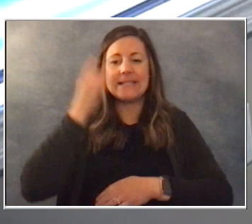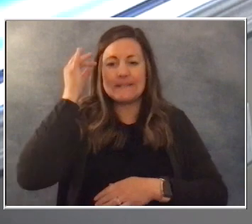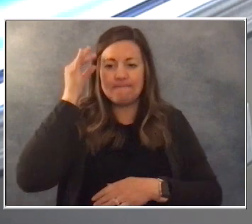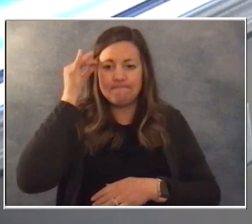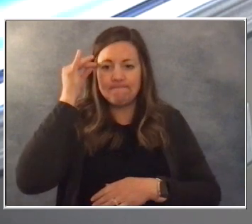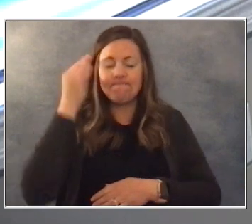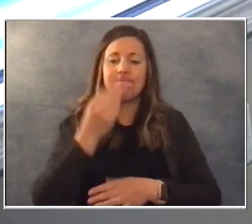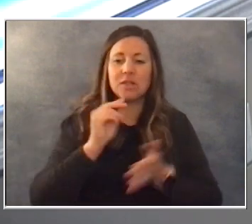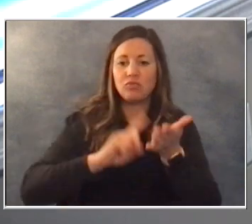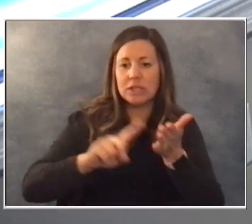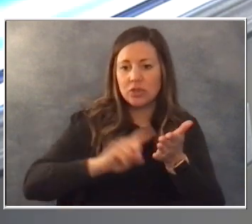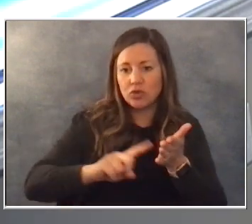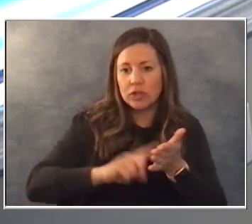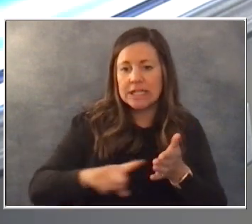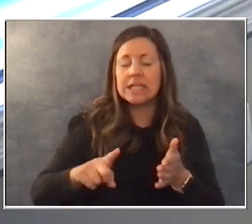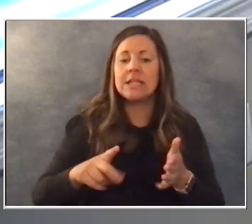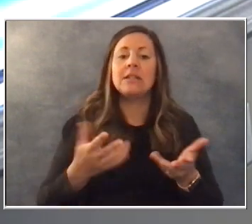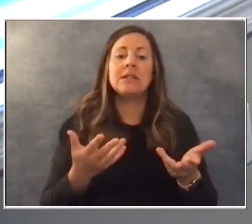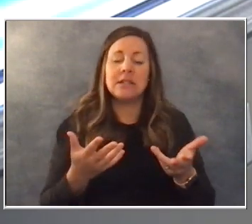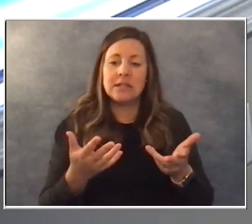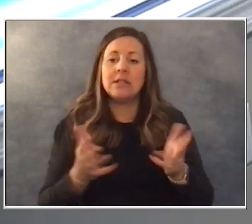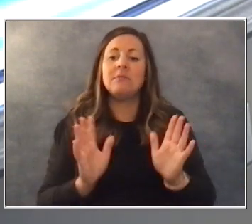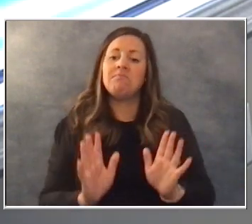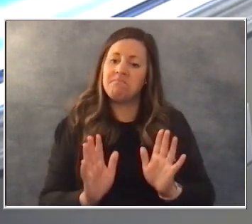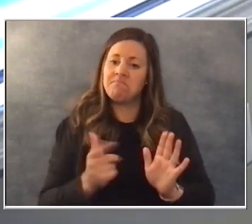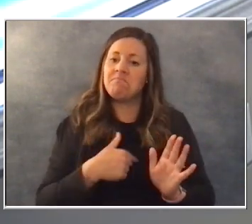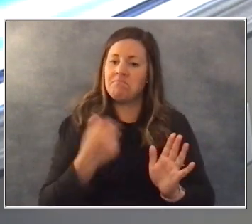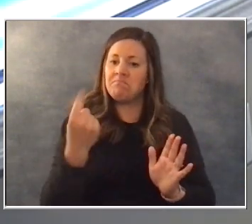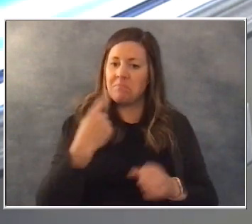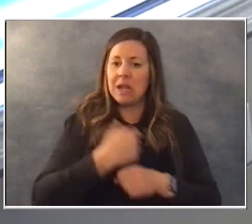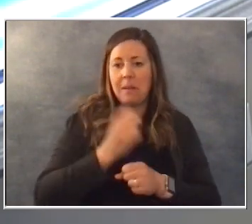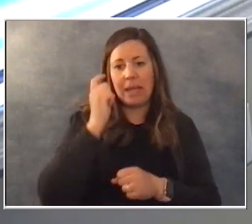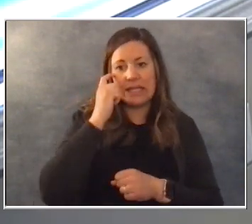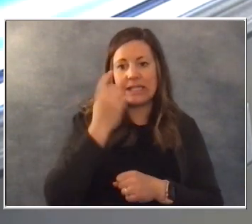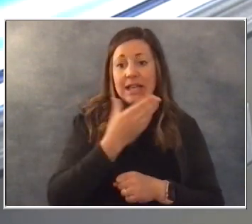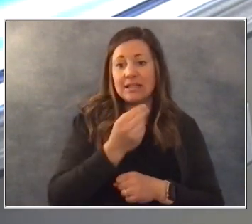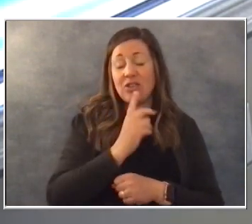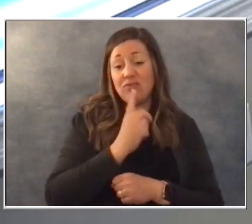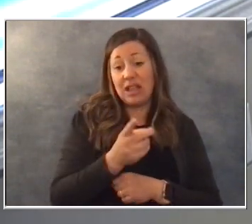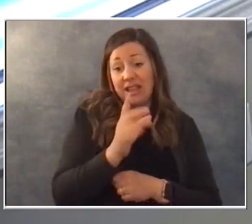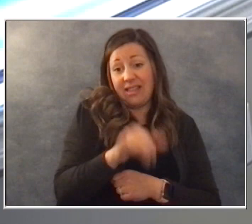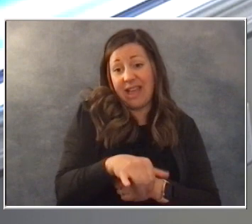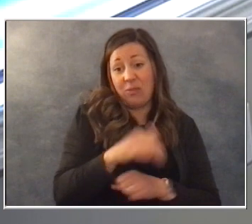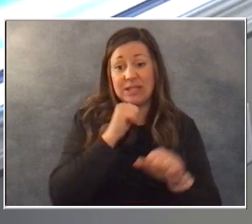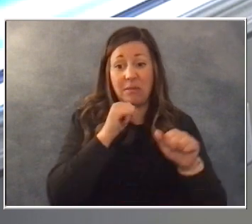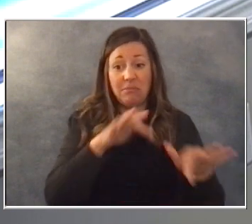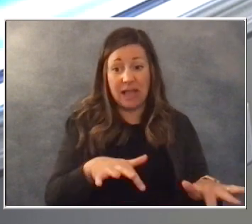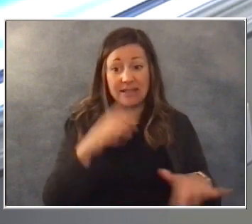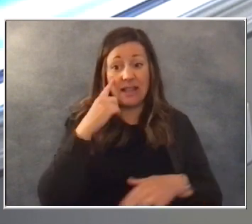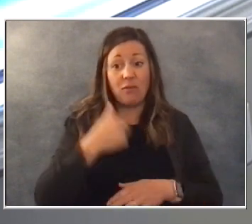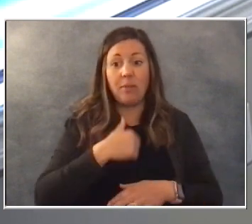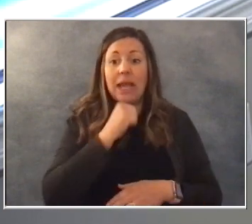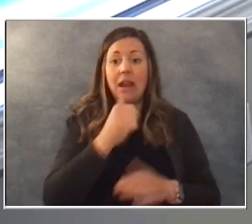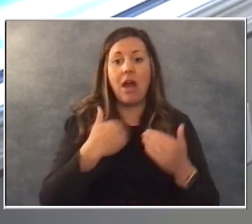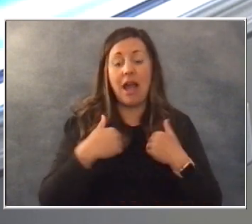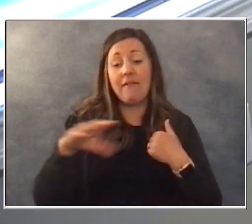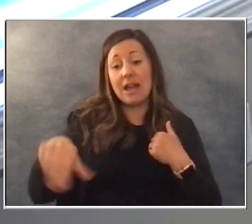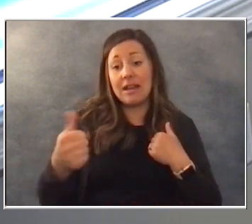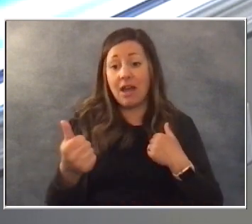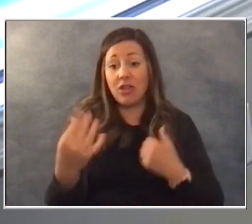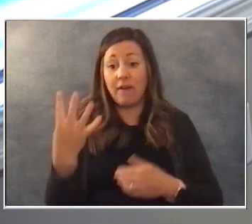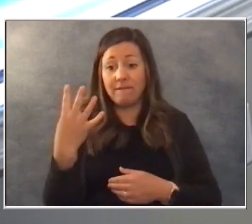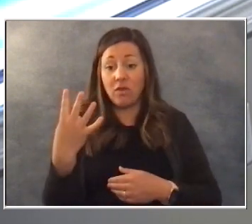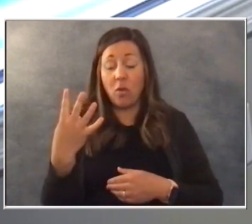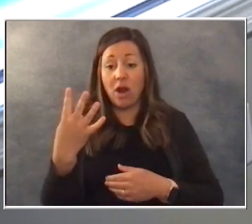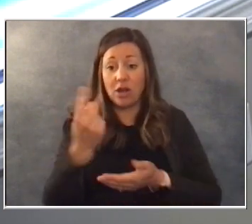it and researching, it made sense to me, and it ended up being really a gift that I didn't have another 4 treatments